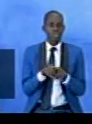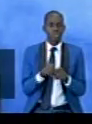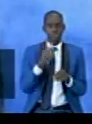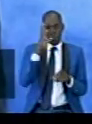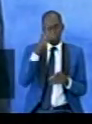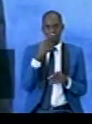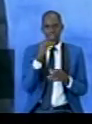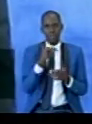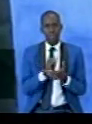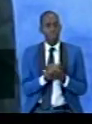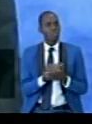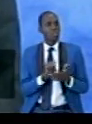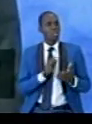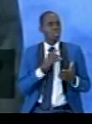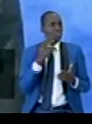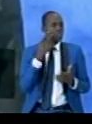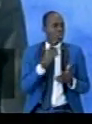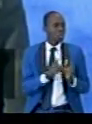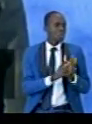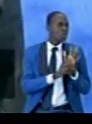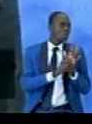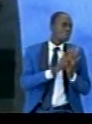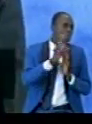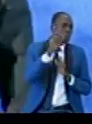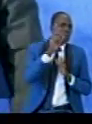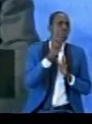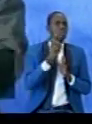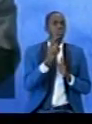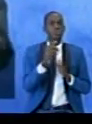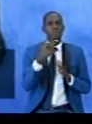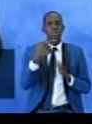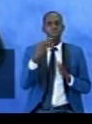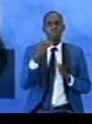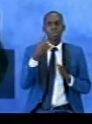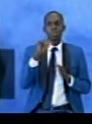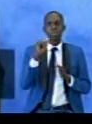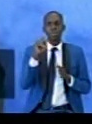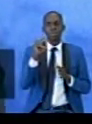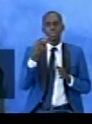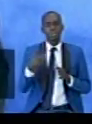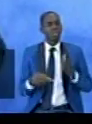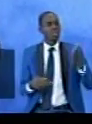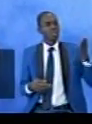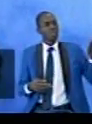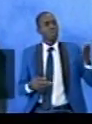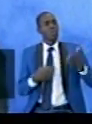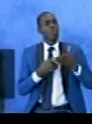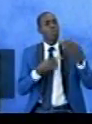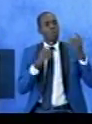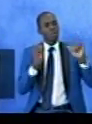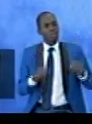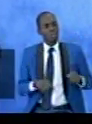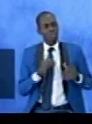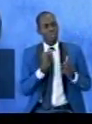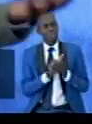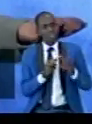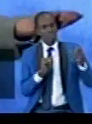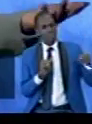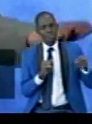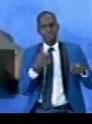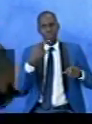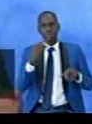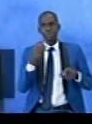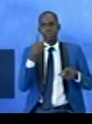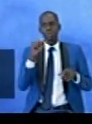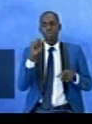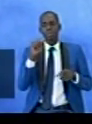lanky, strong. He's been a warrior from his youth. What can man? It's mere man. They call him